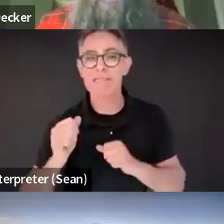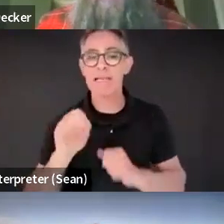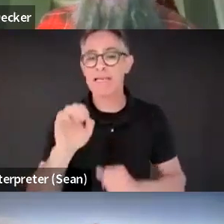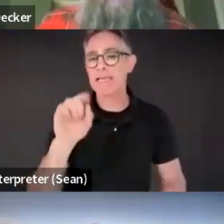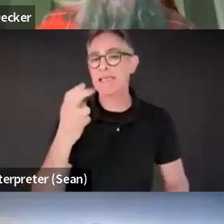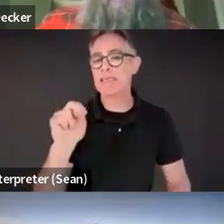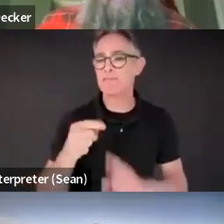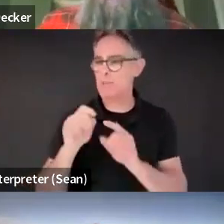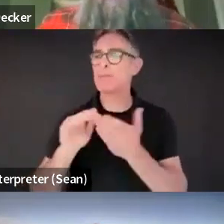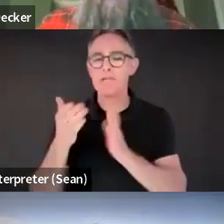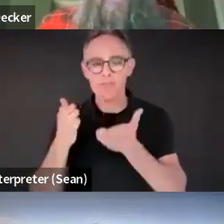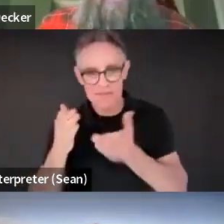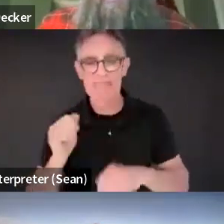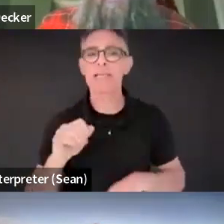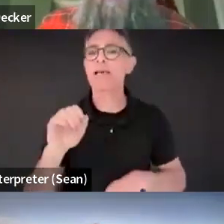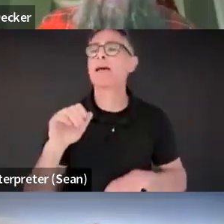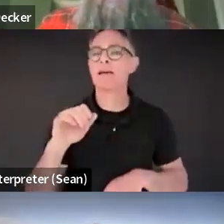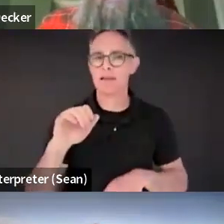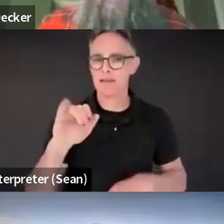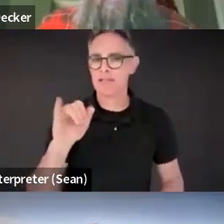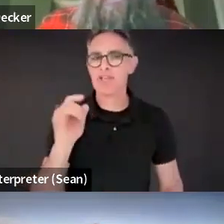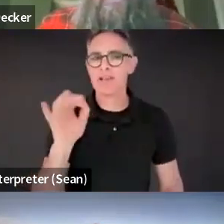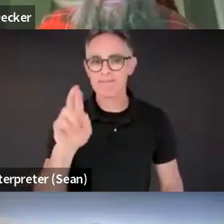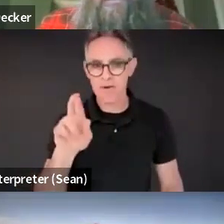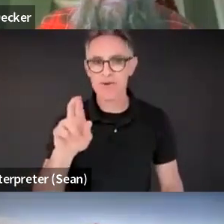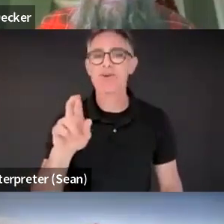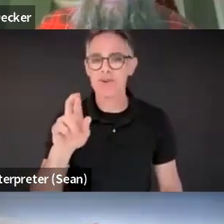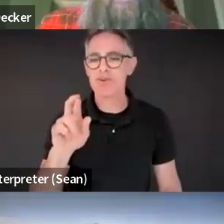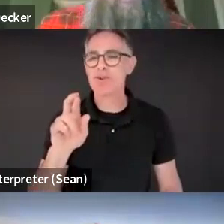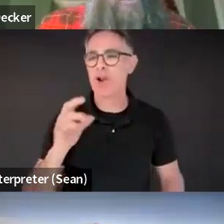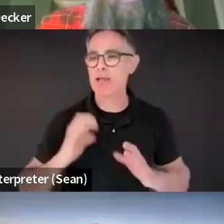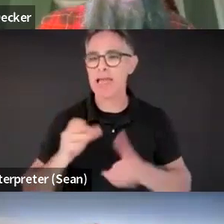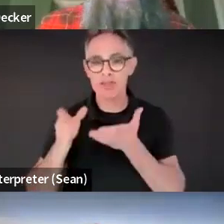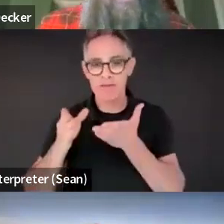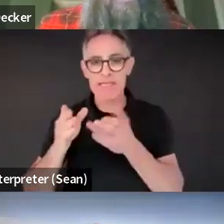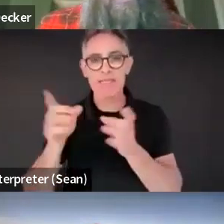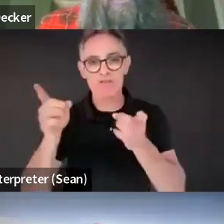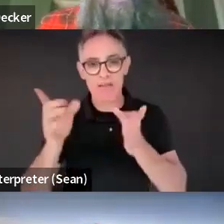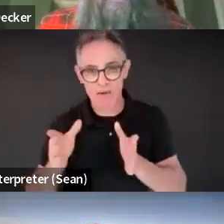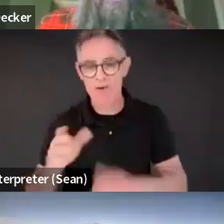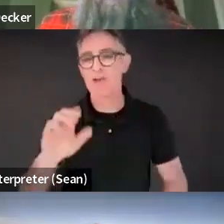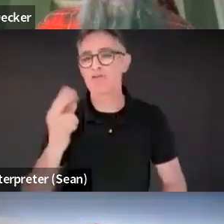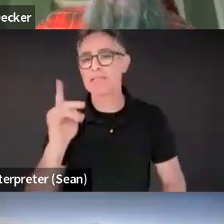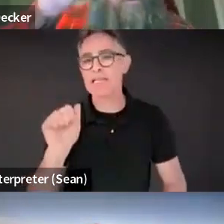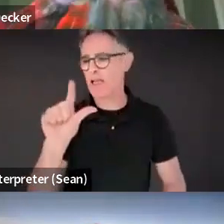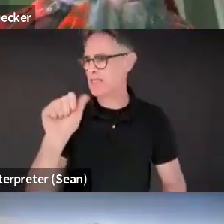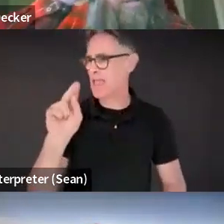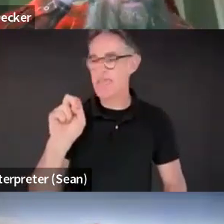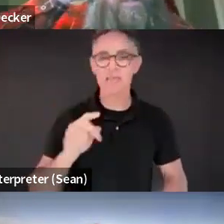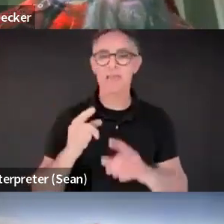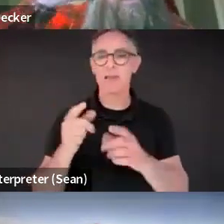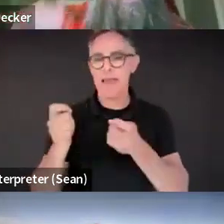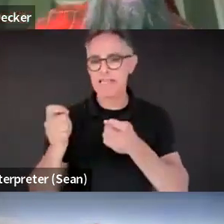from Community Services on. And we've got Jennifer on, our Client Services Director, and Christina Lane, Management